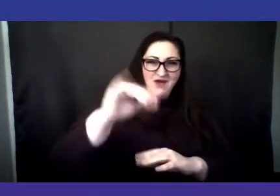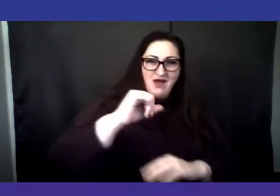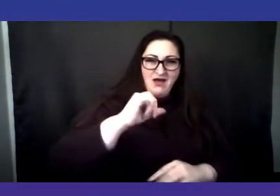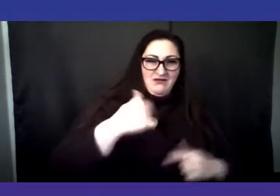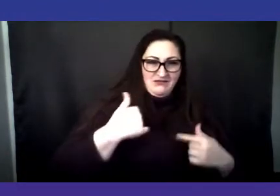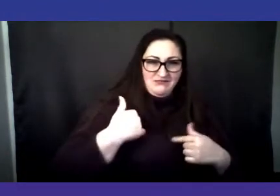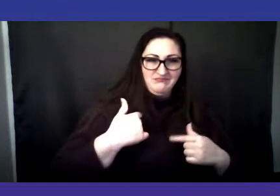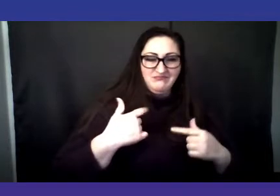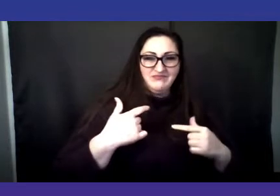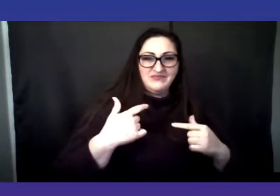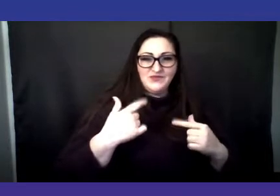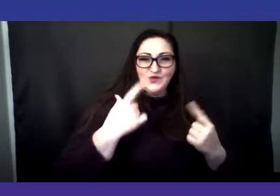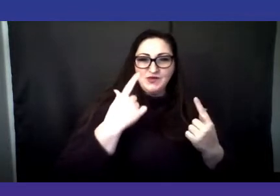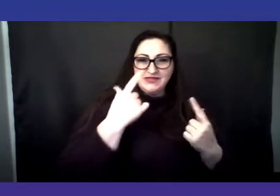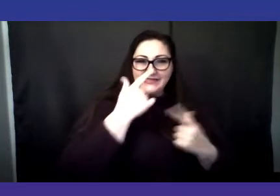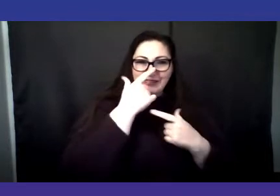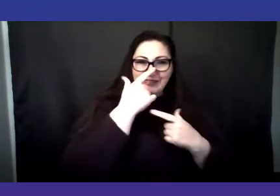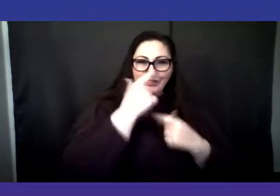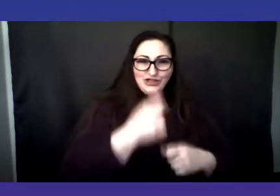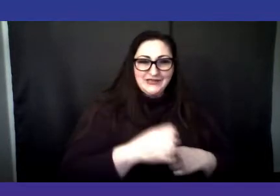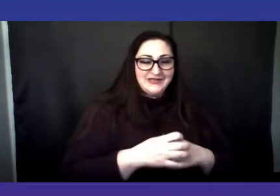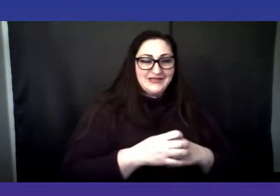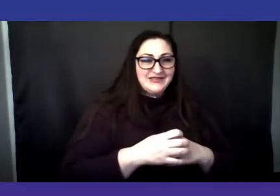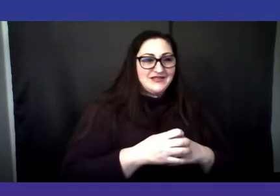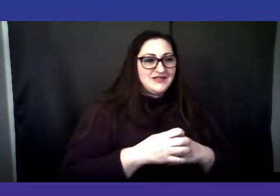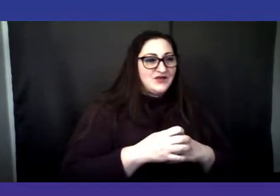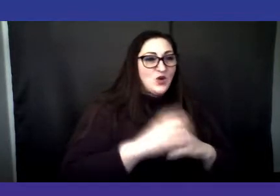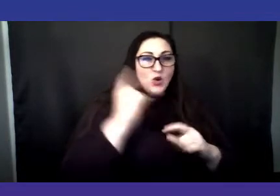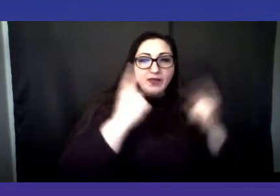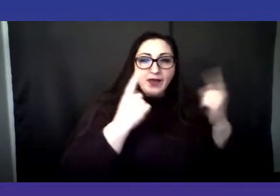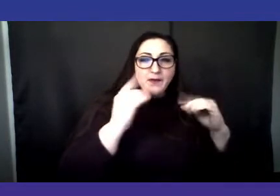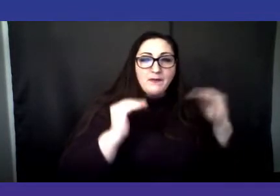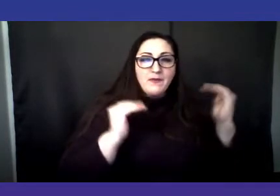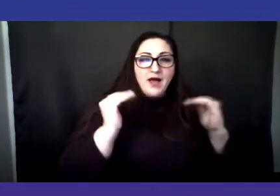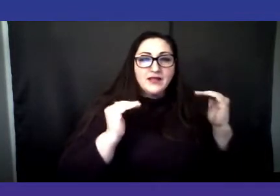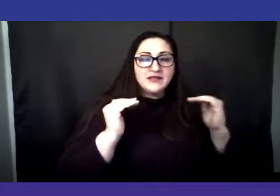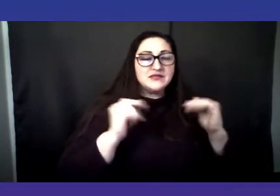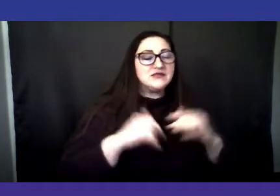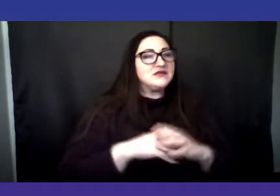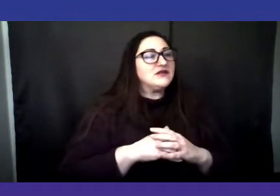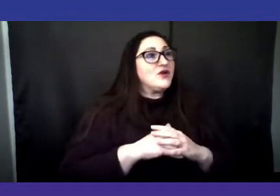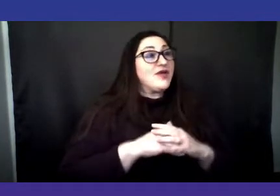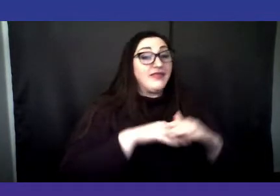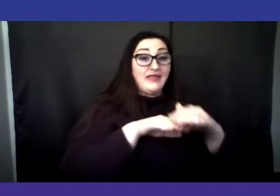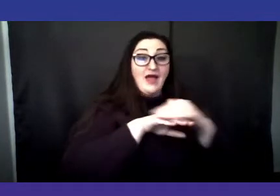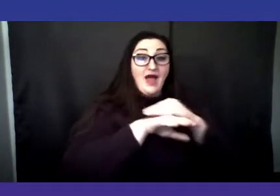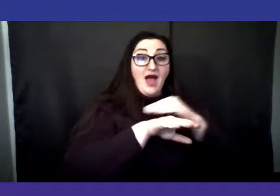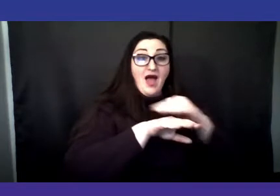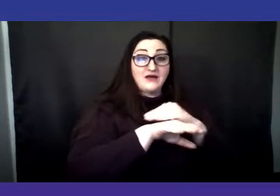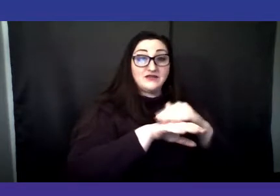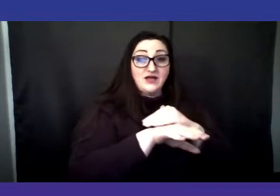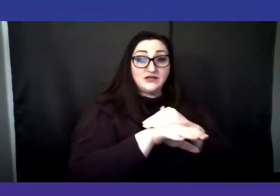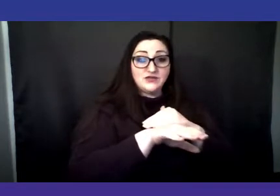is like a space where nurturing is not only honored, but a form